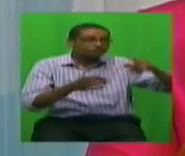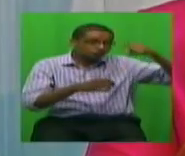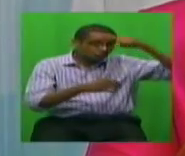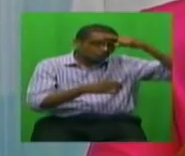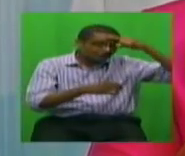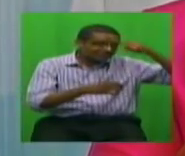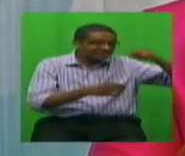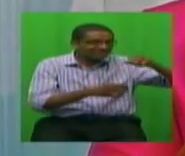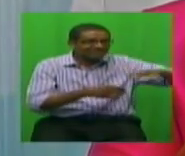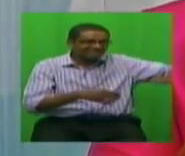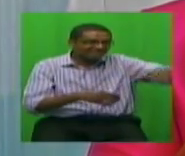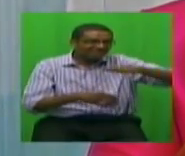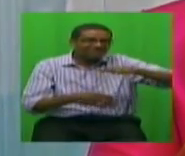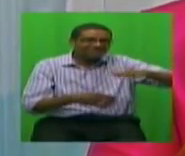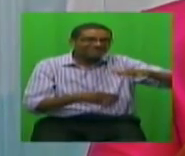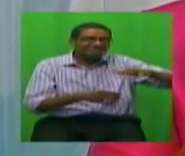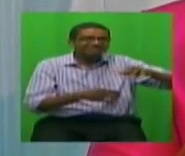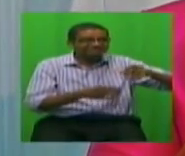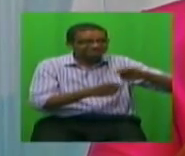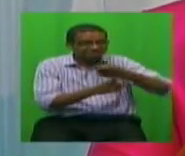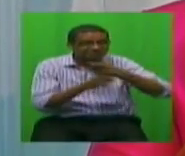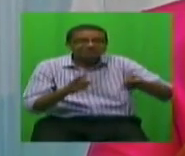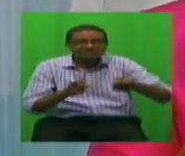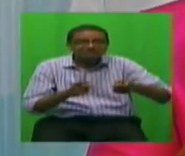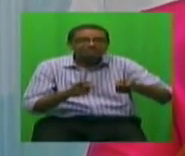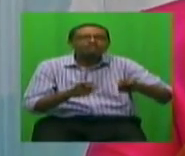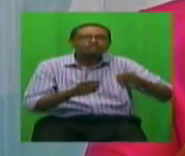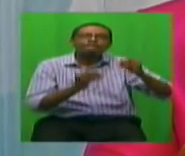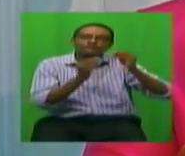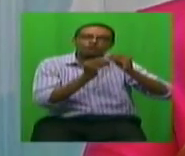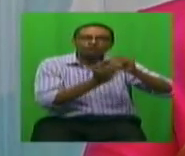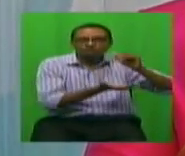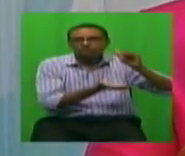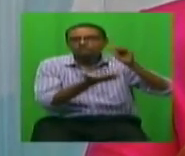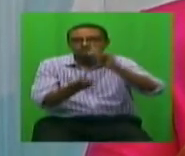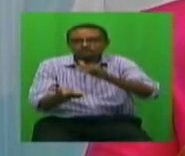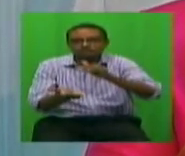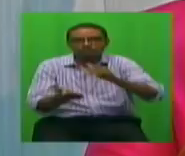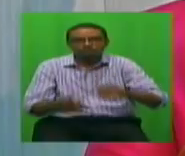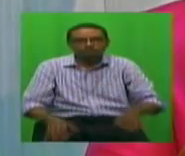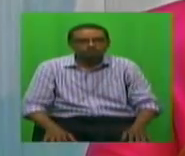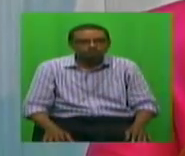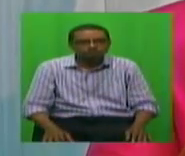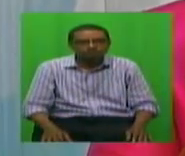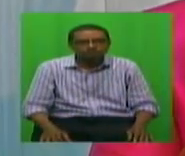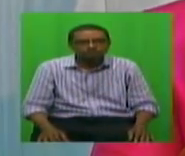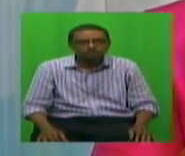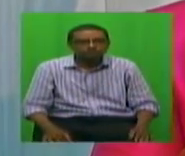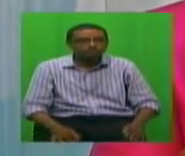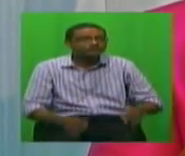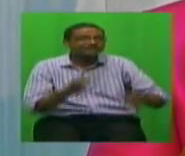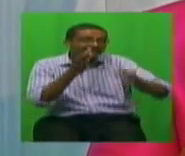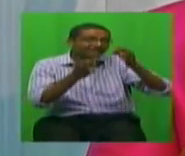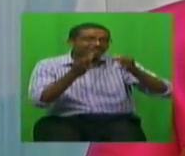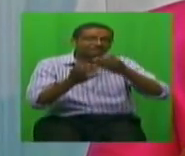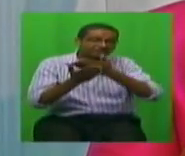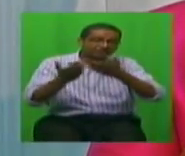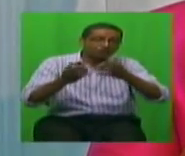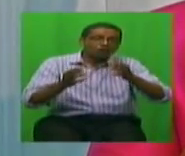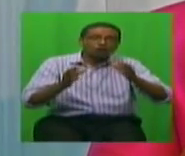So that one homeowner can access all of those grants. In addition, where there was a loss of clothing,